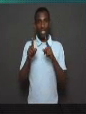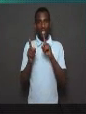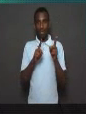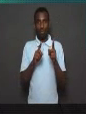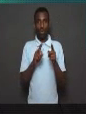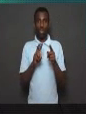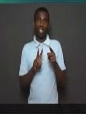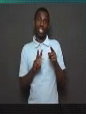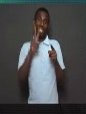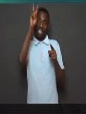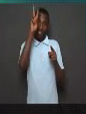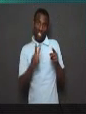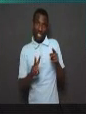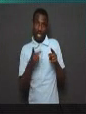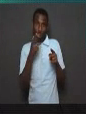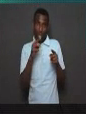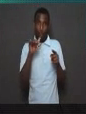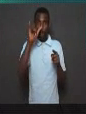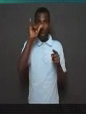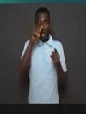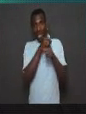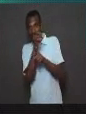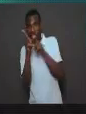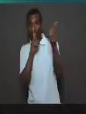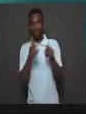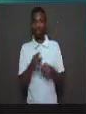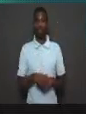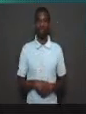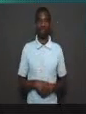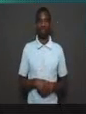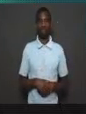with the vertical or y direction.